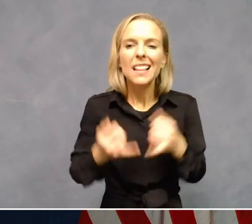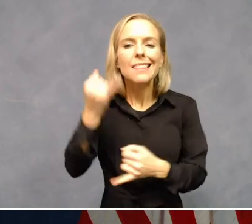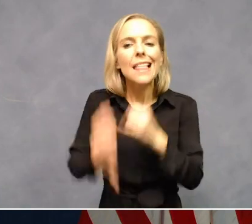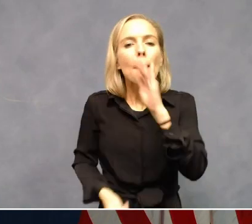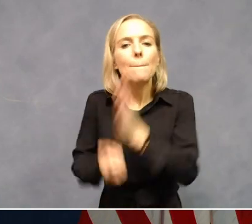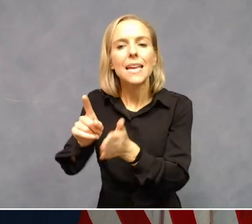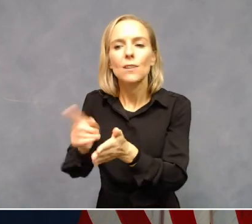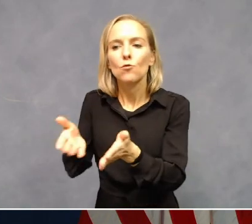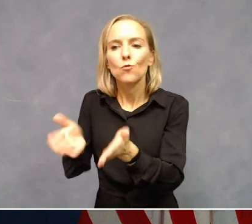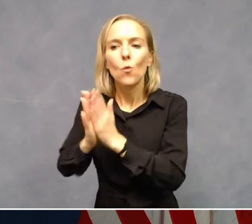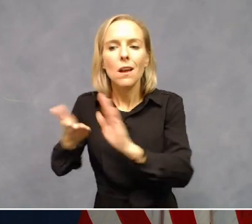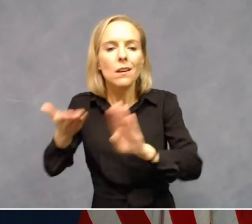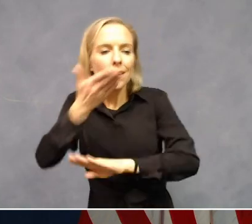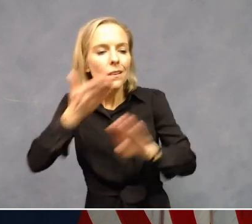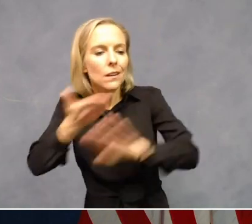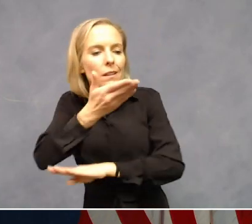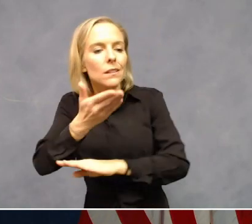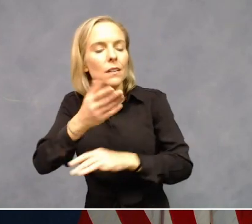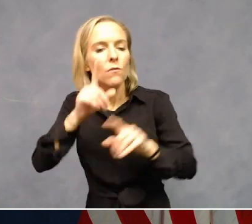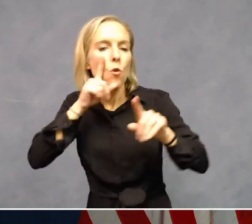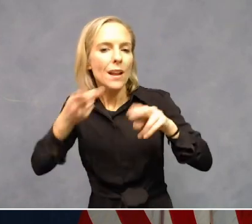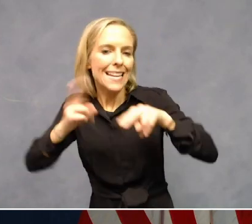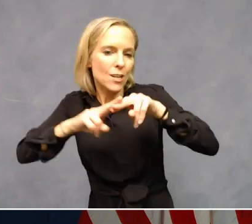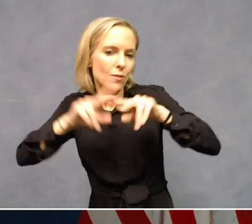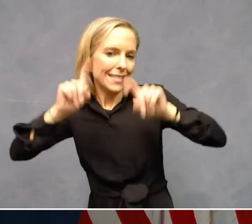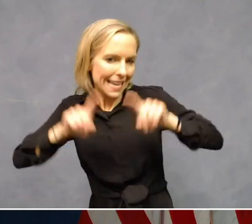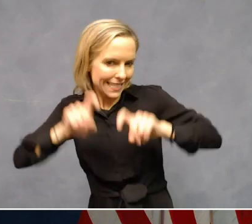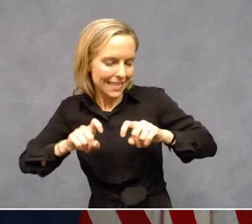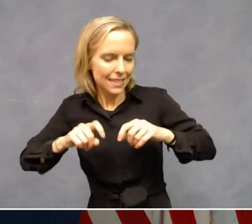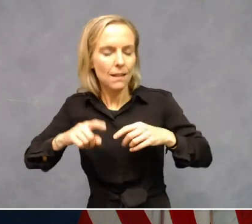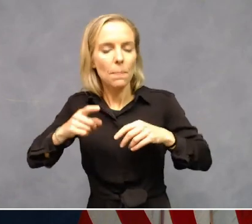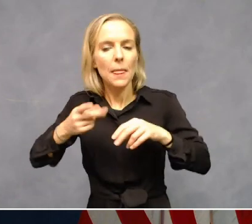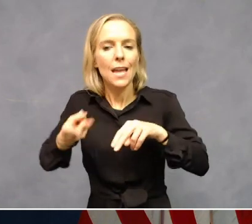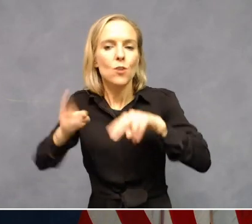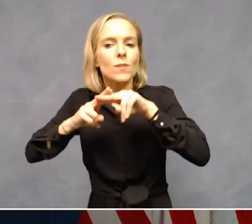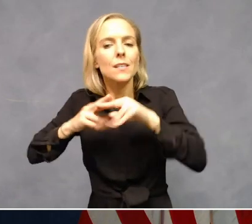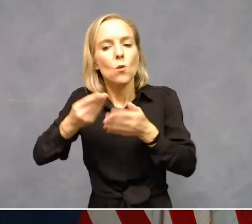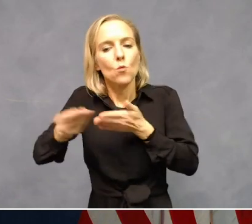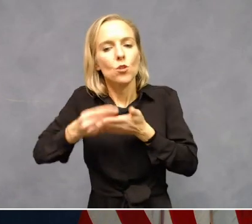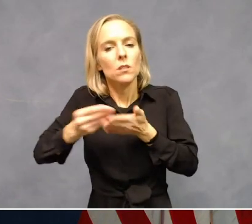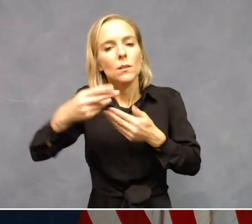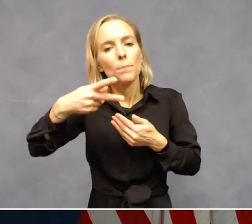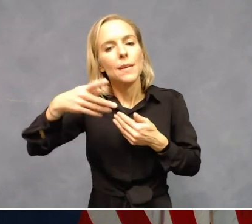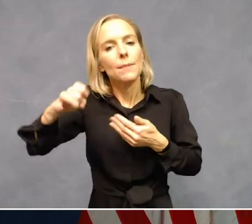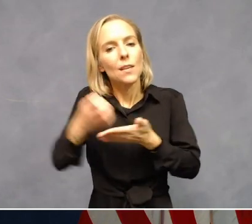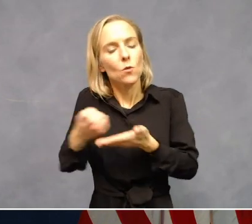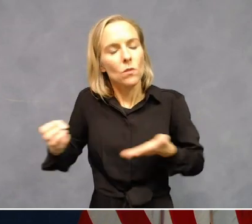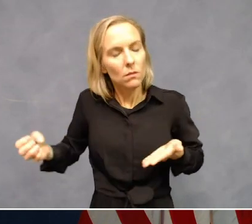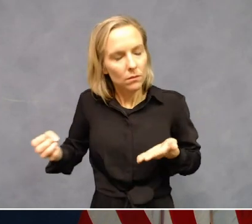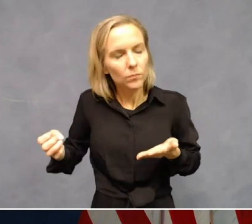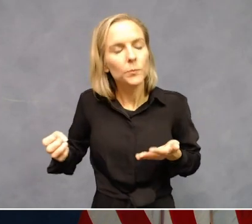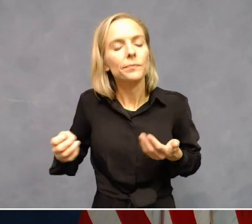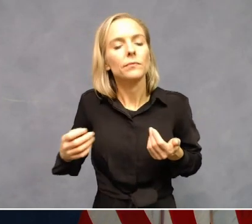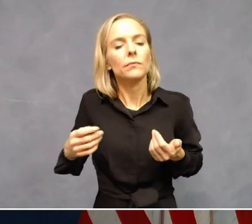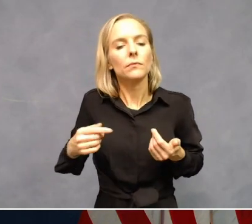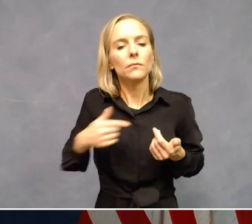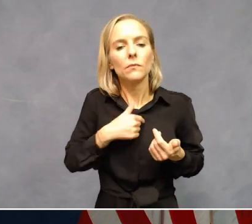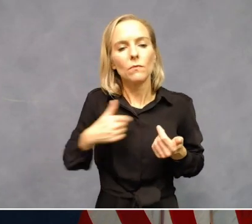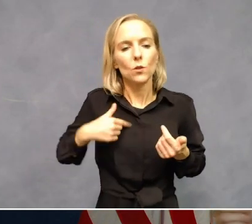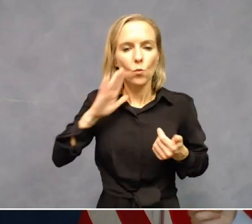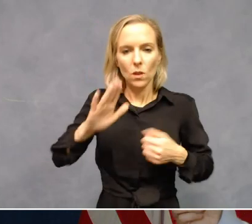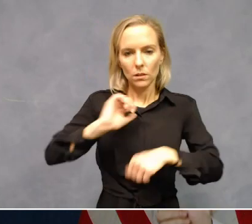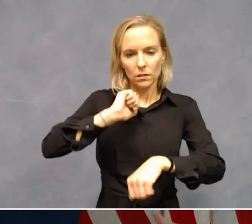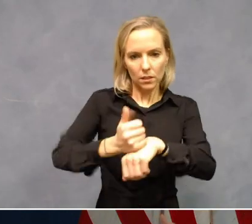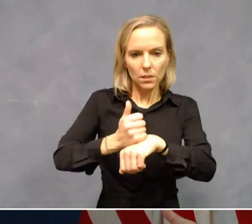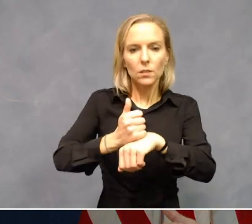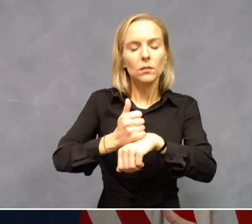increased testing where we are, and some increased purchases of PPE, but then we're going to put a significant amount and all of the